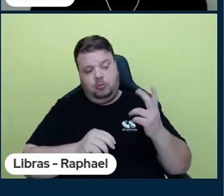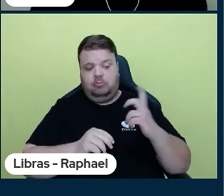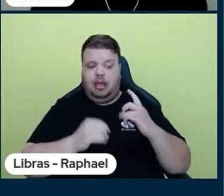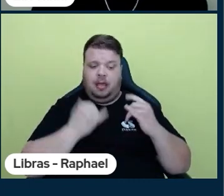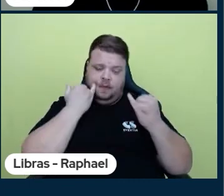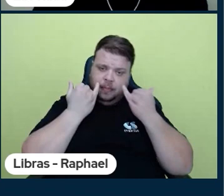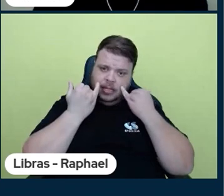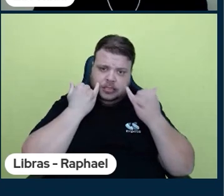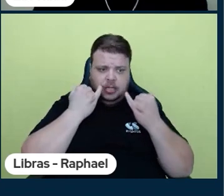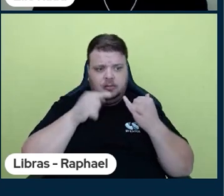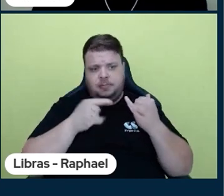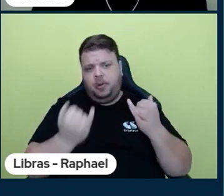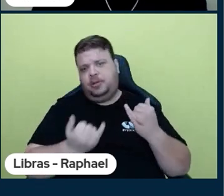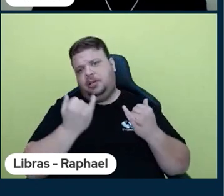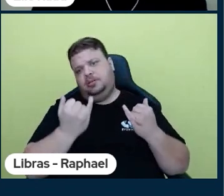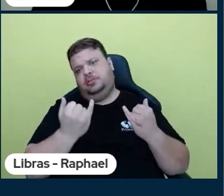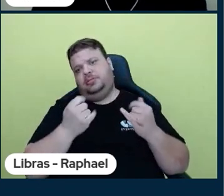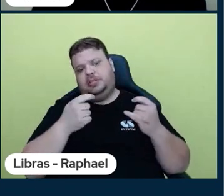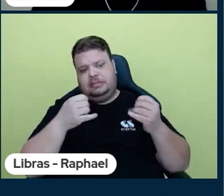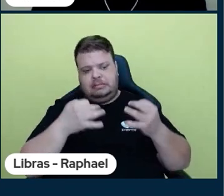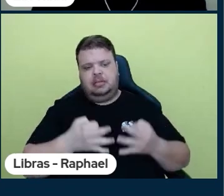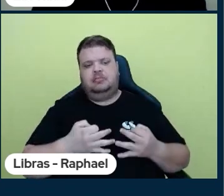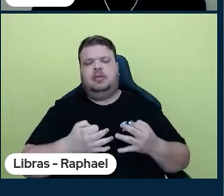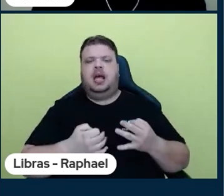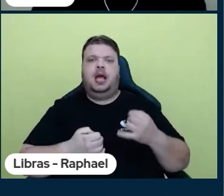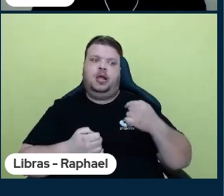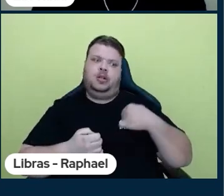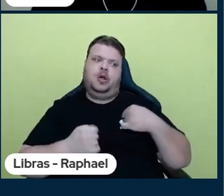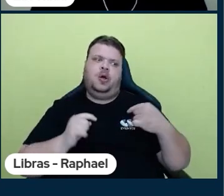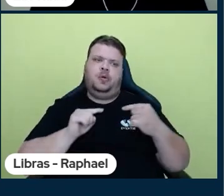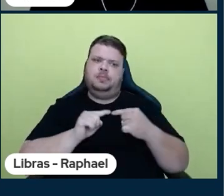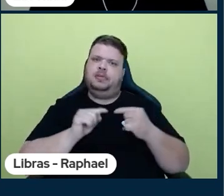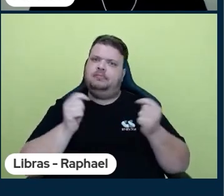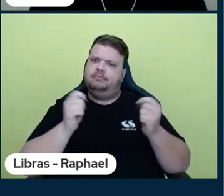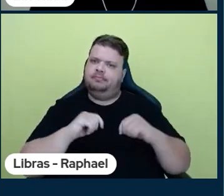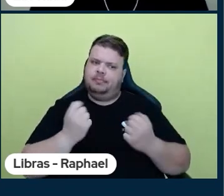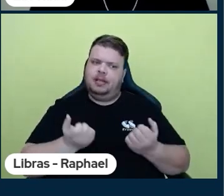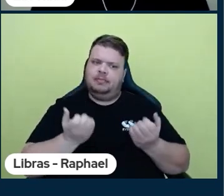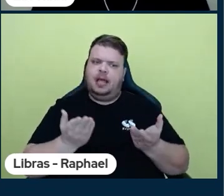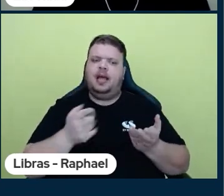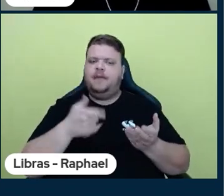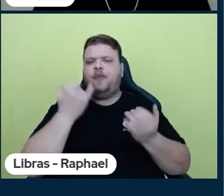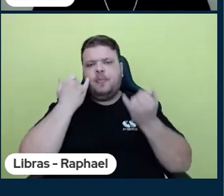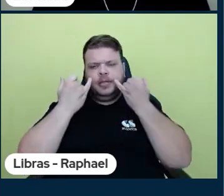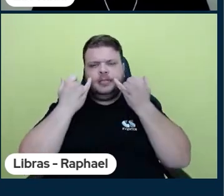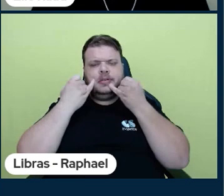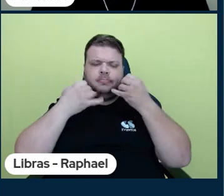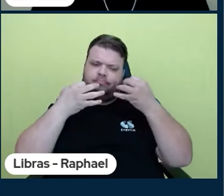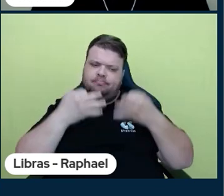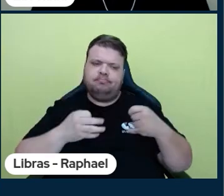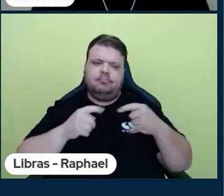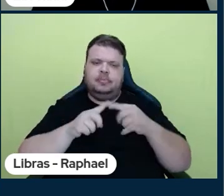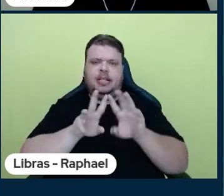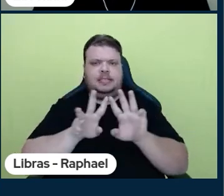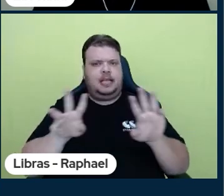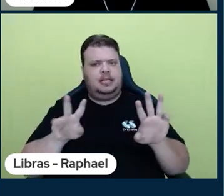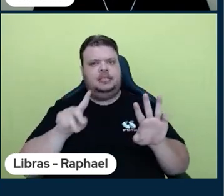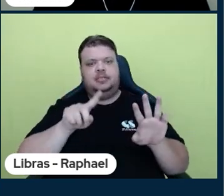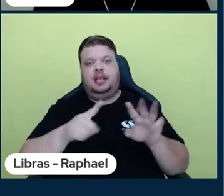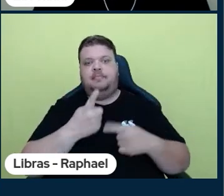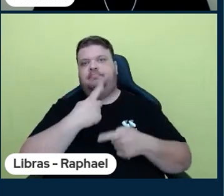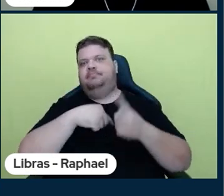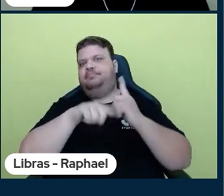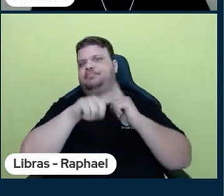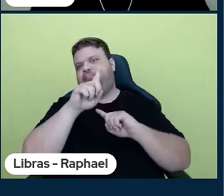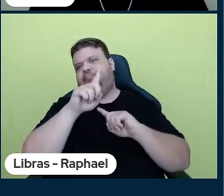leveraging everything with the same data that we are using to Google. So there's no additional effort from the user perspective.